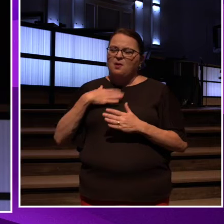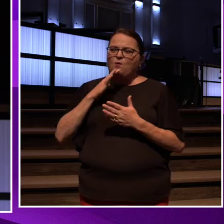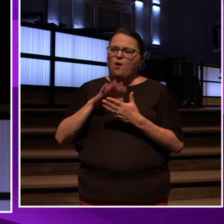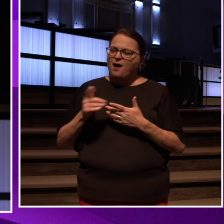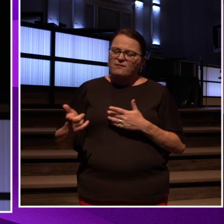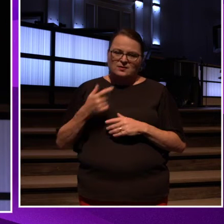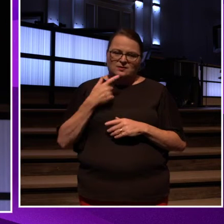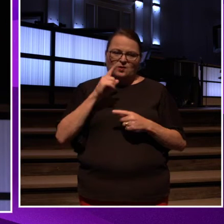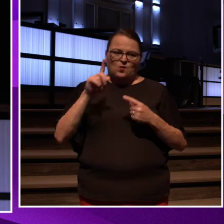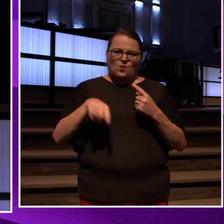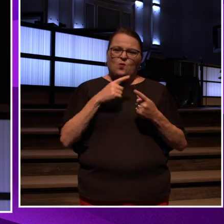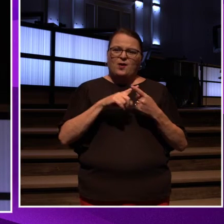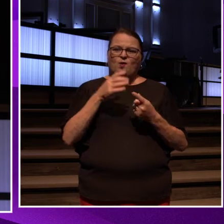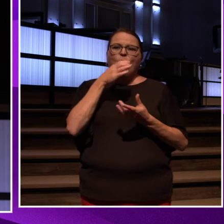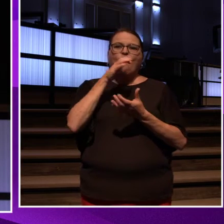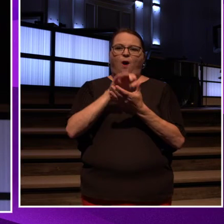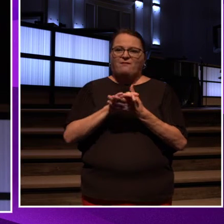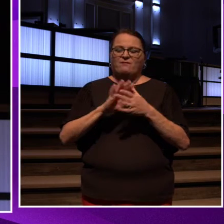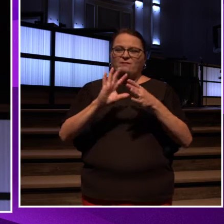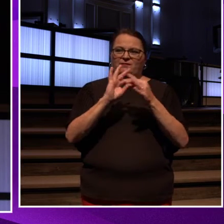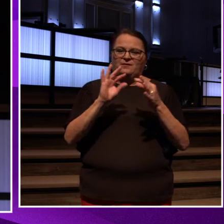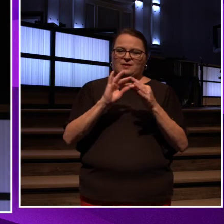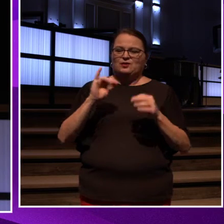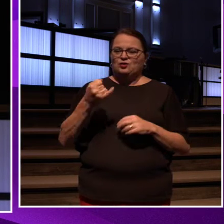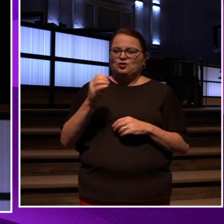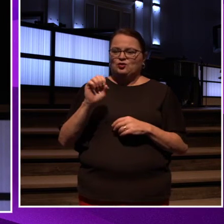when Jeanette shared, the wife,